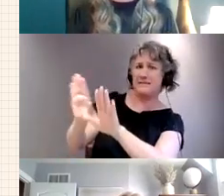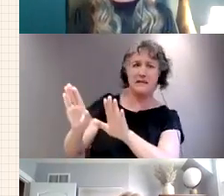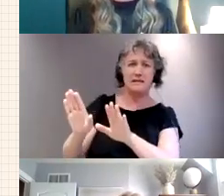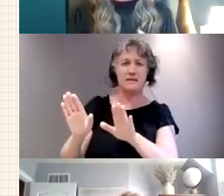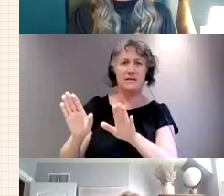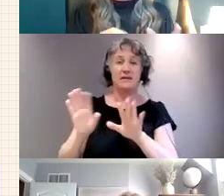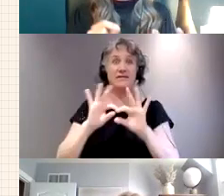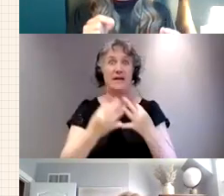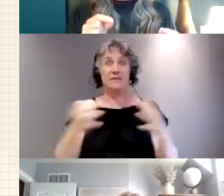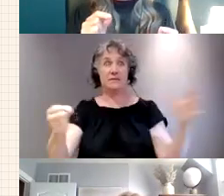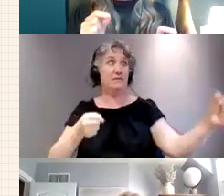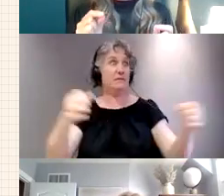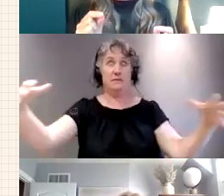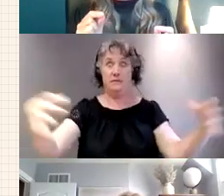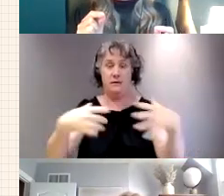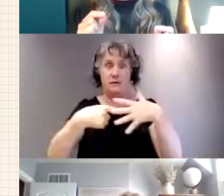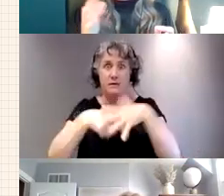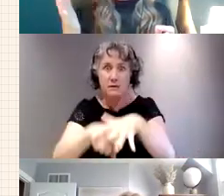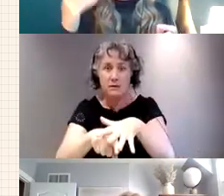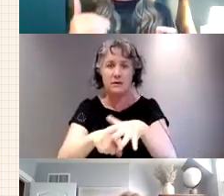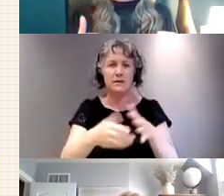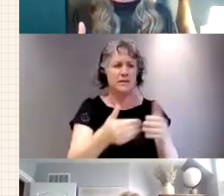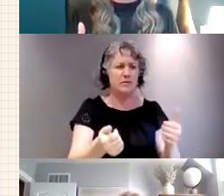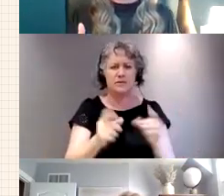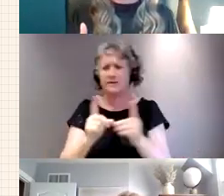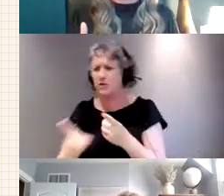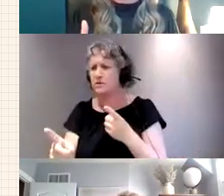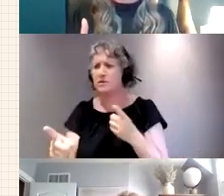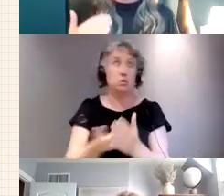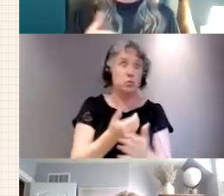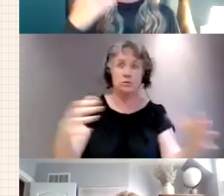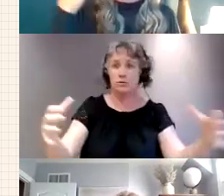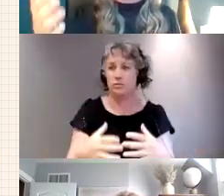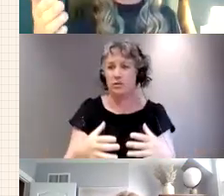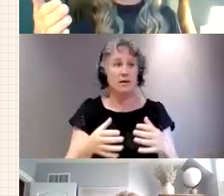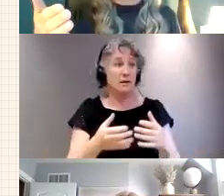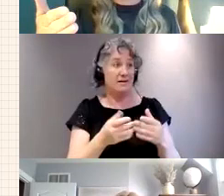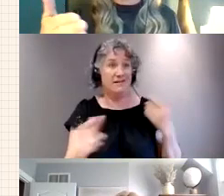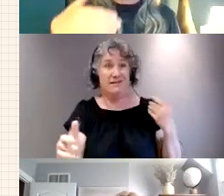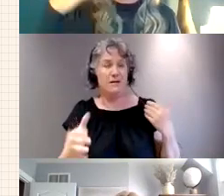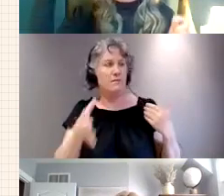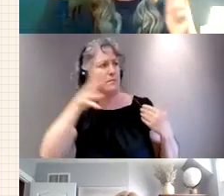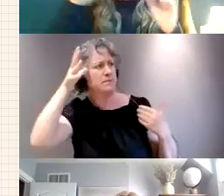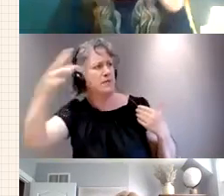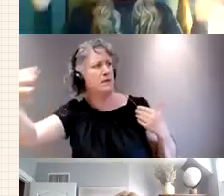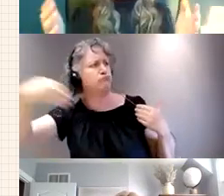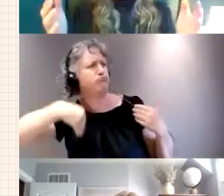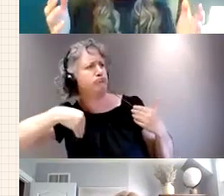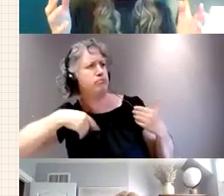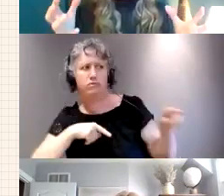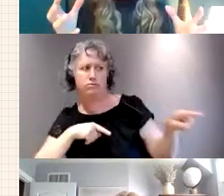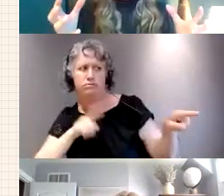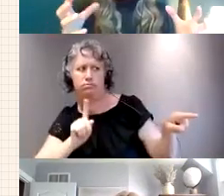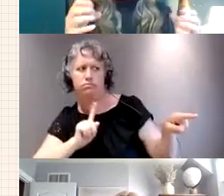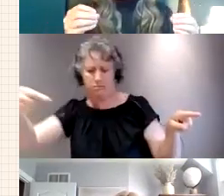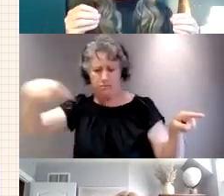blending families, and the blending families after separation divorce is I'm moving mom or dad in with me, mom or dad are moving in with me, right? And you've got this kind